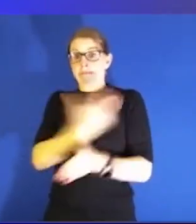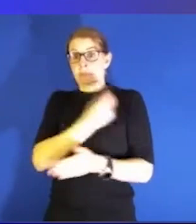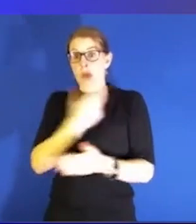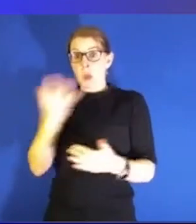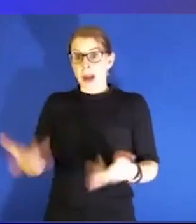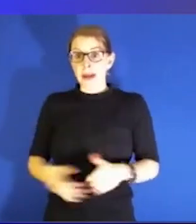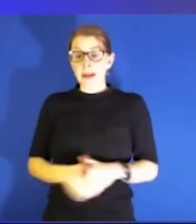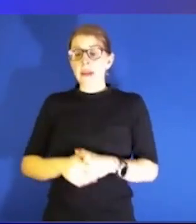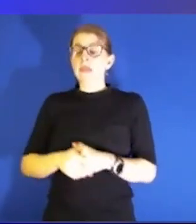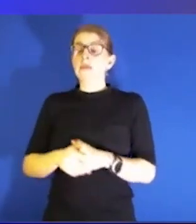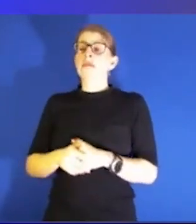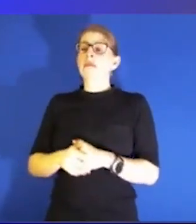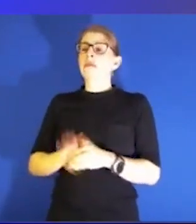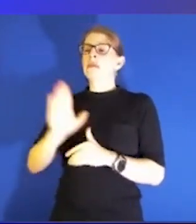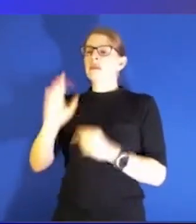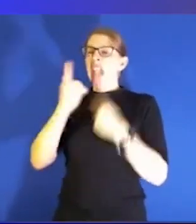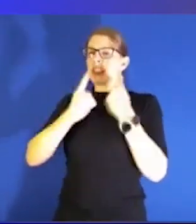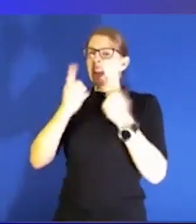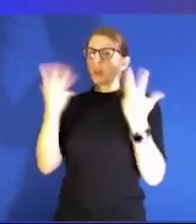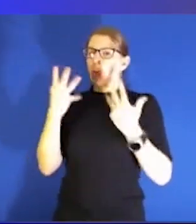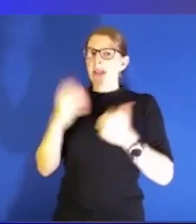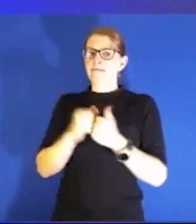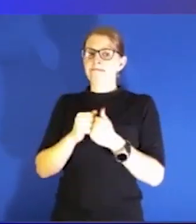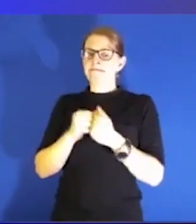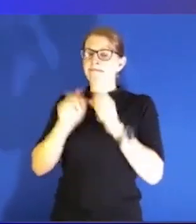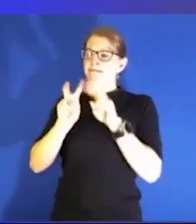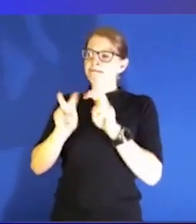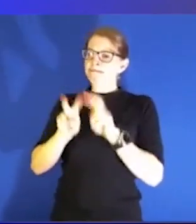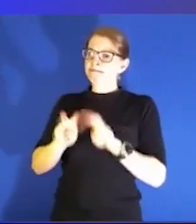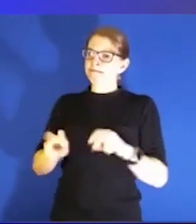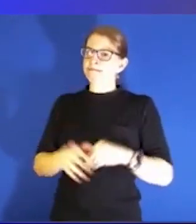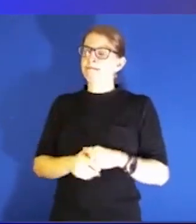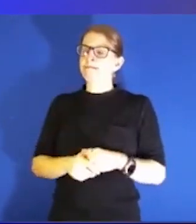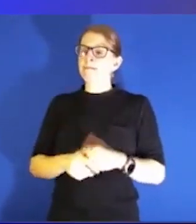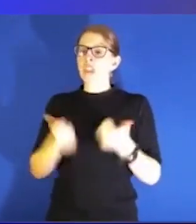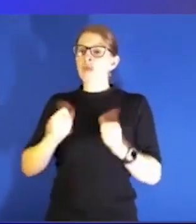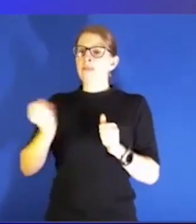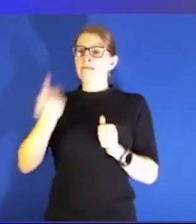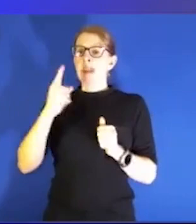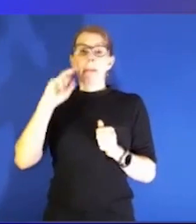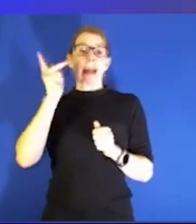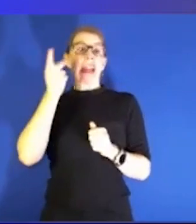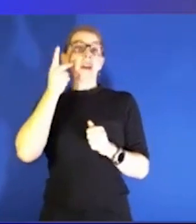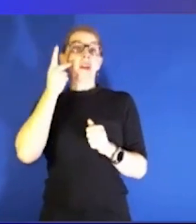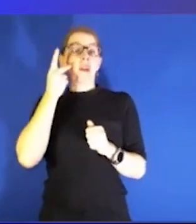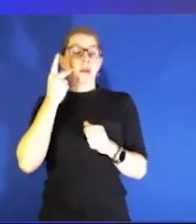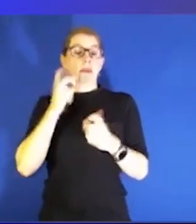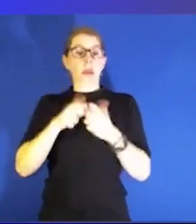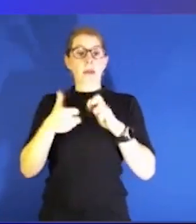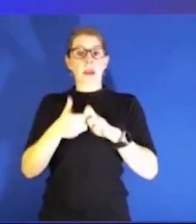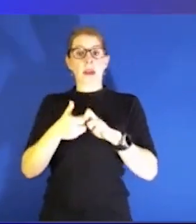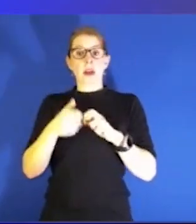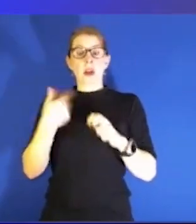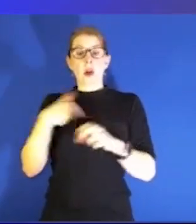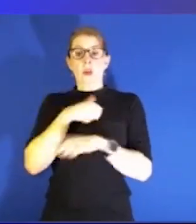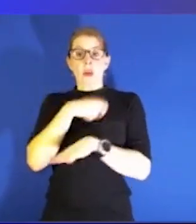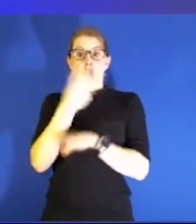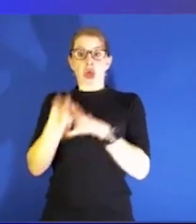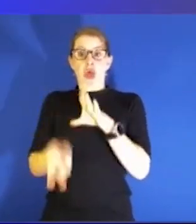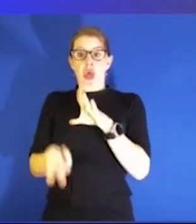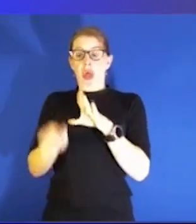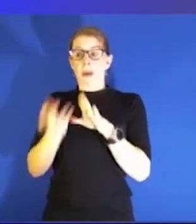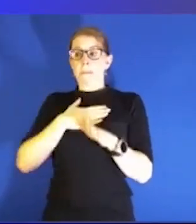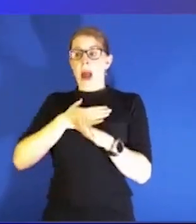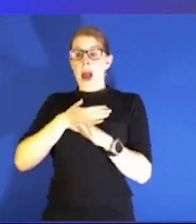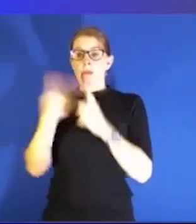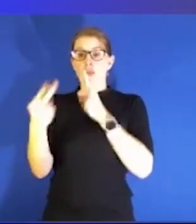the other person is thinking. And that's sort of our bigger global problem probably, is that we get so entrenched in our own points of view and we